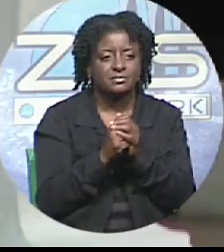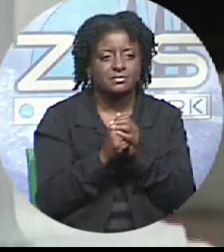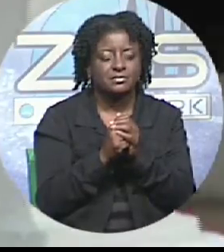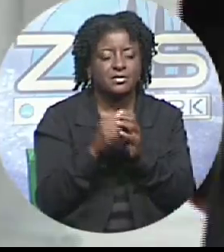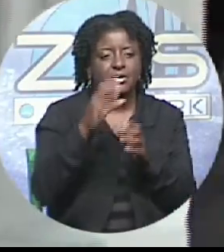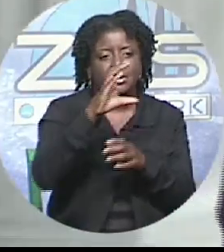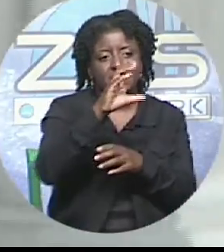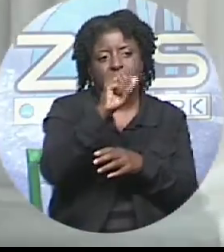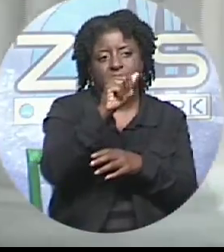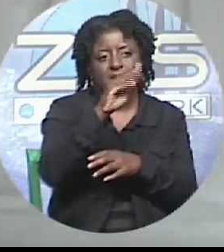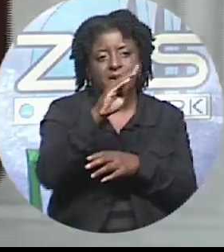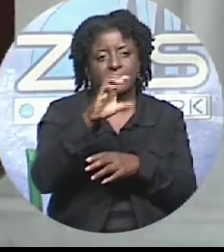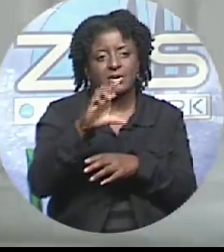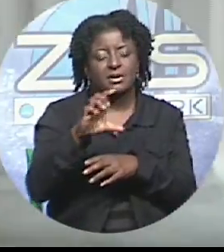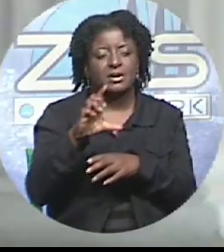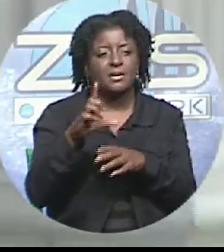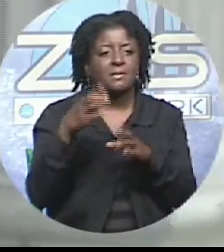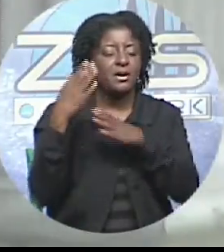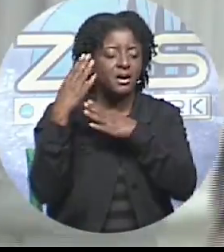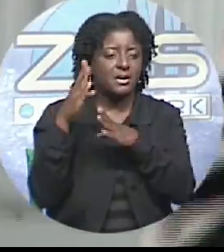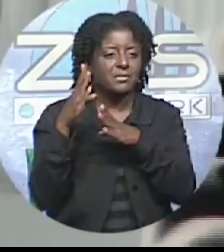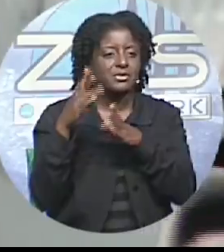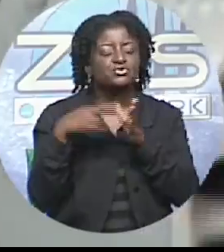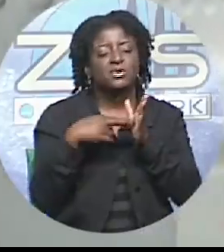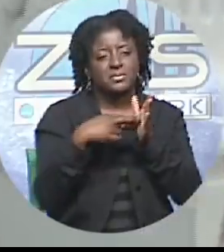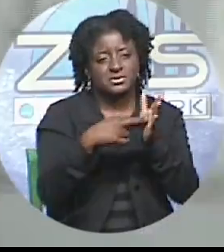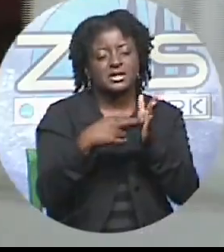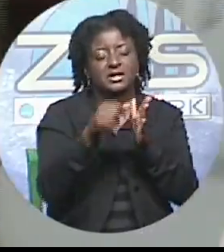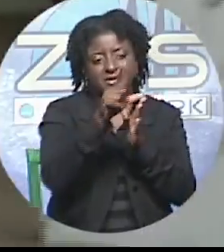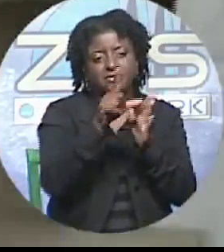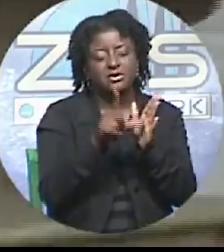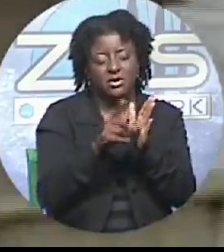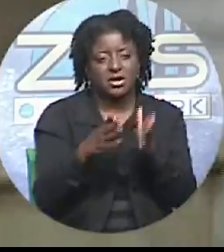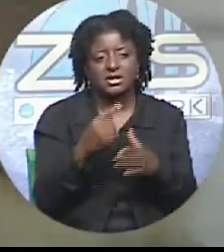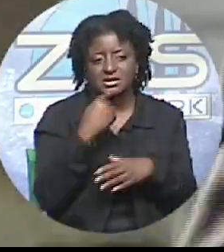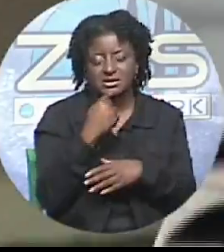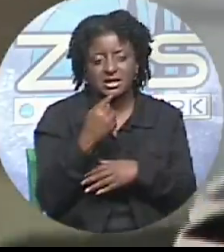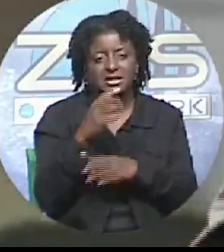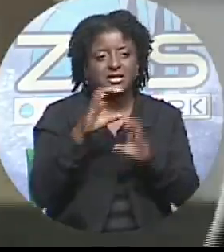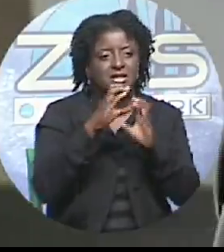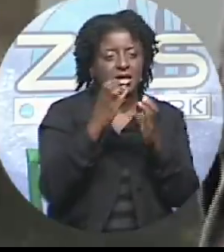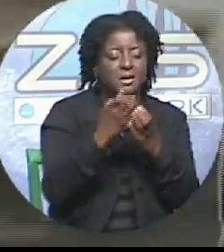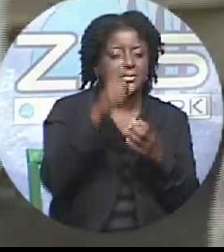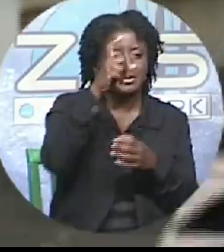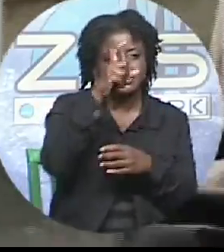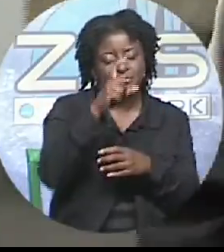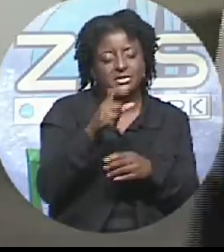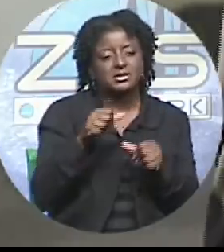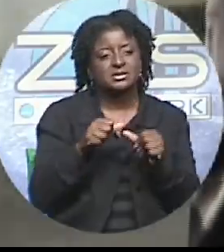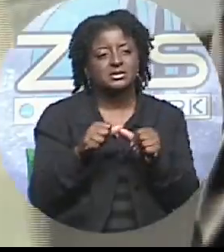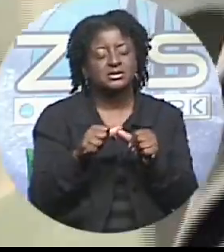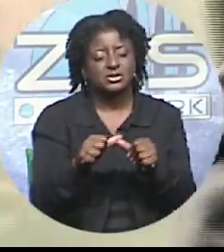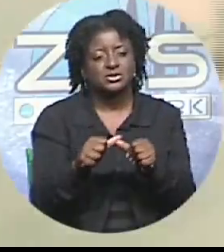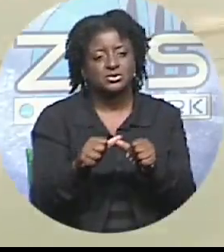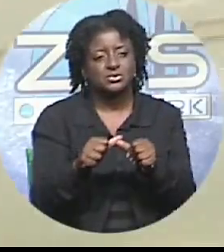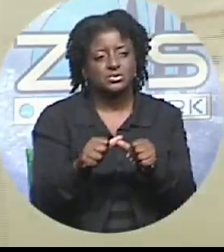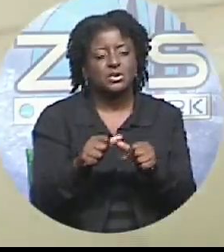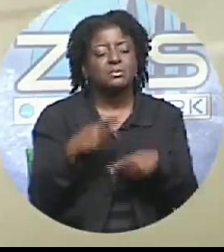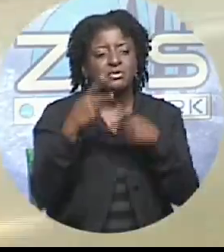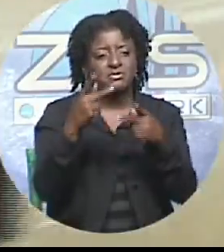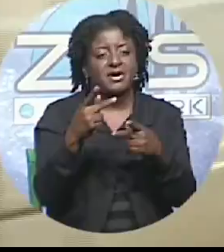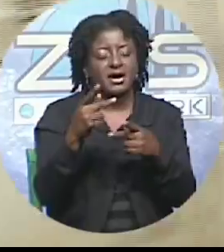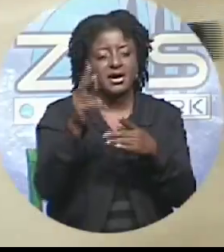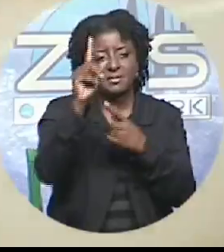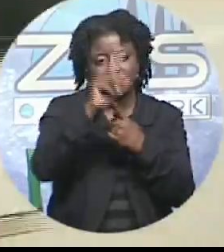Cable Bahamas' representative Leslie Mortimer drew reference to the fact that the company has to continue to provide monthly services and equipment